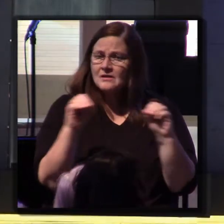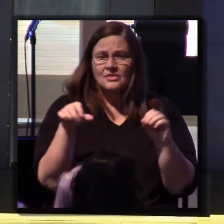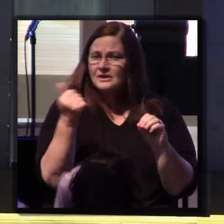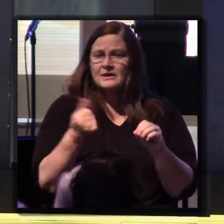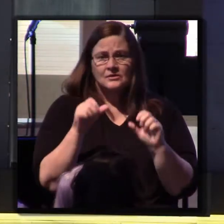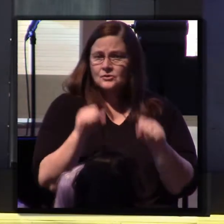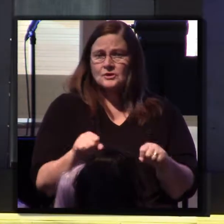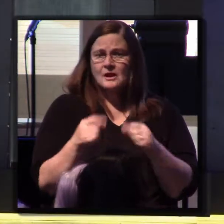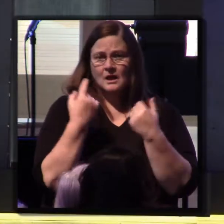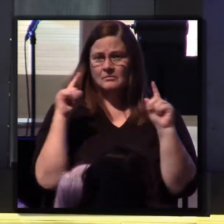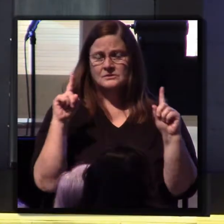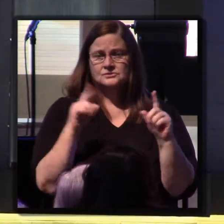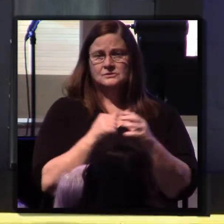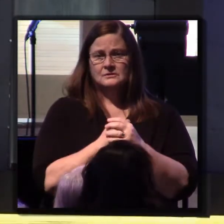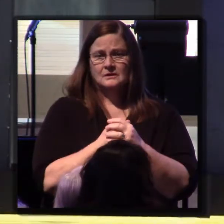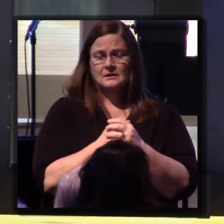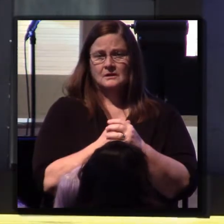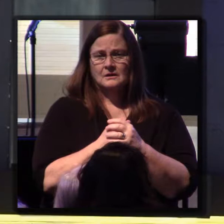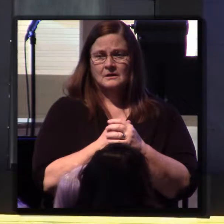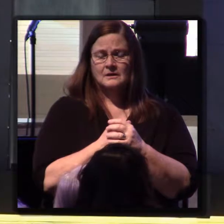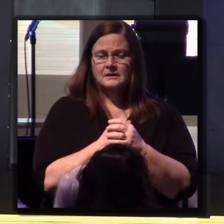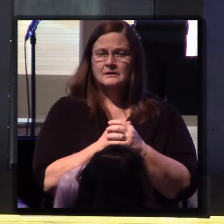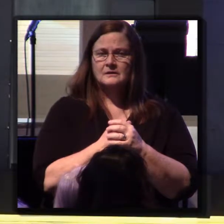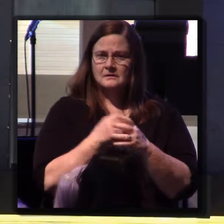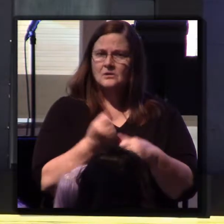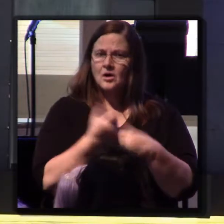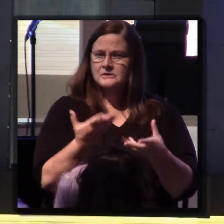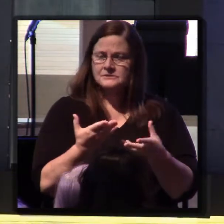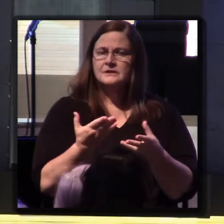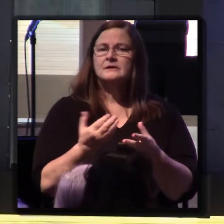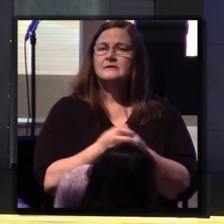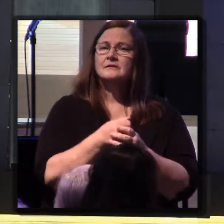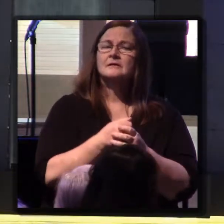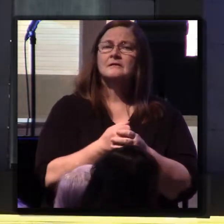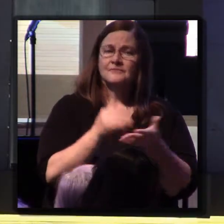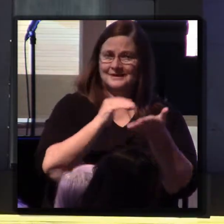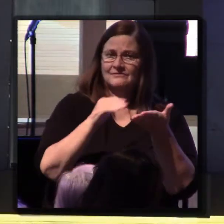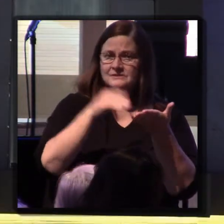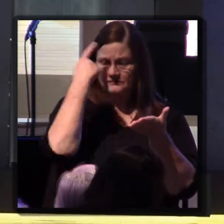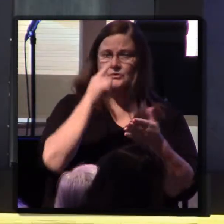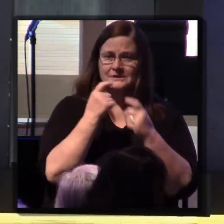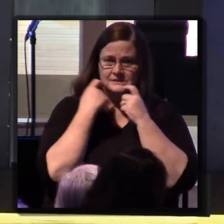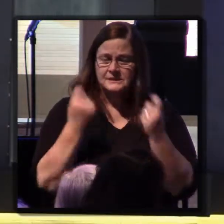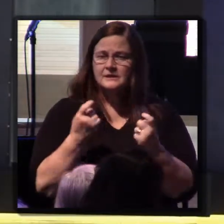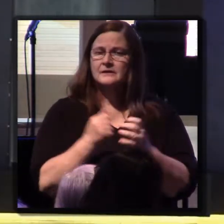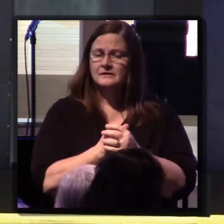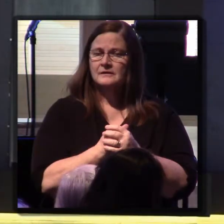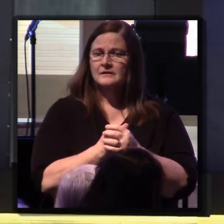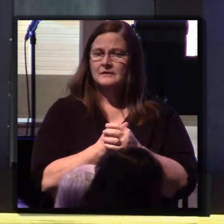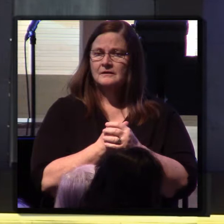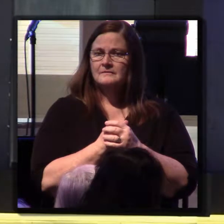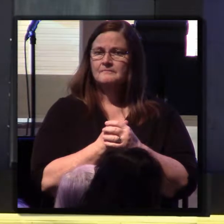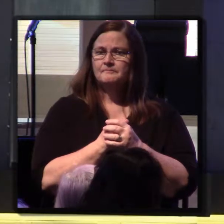and how it accomplished what nothing else was able to accomplish in producing the forgiveness of